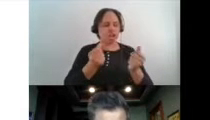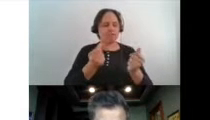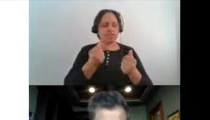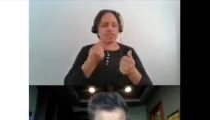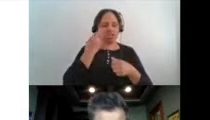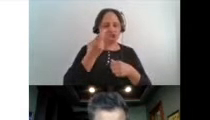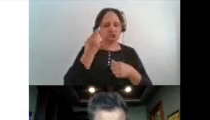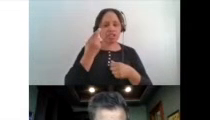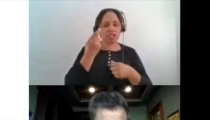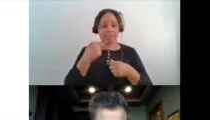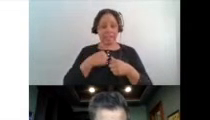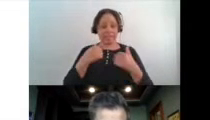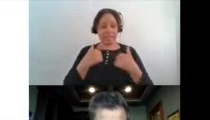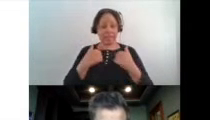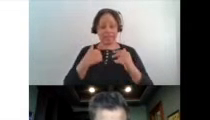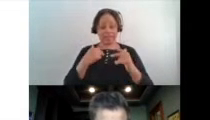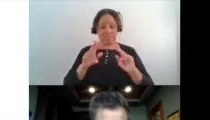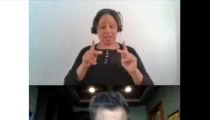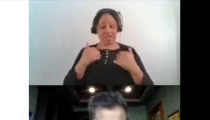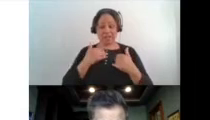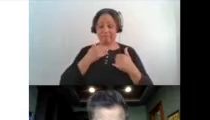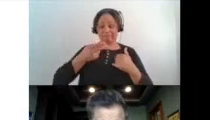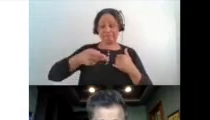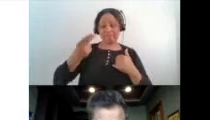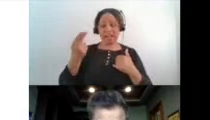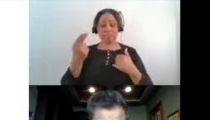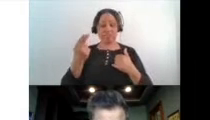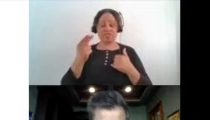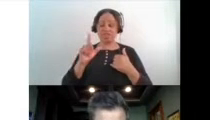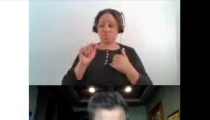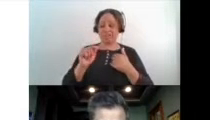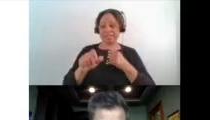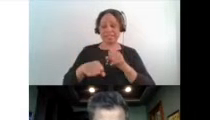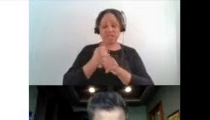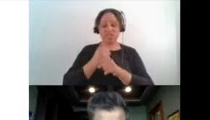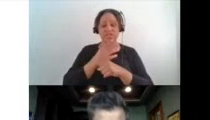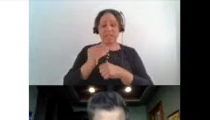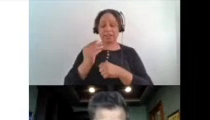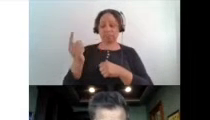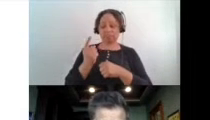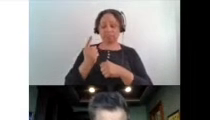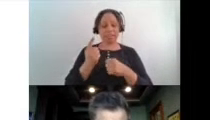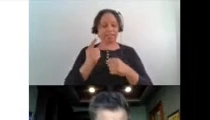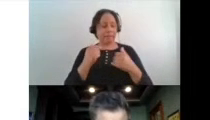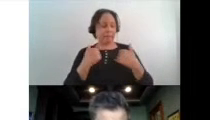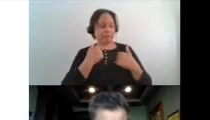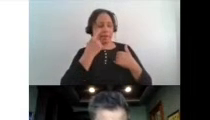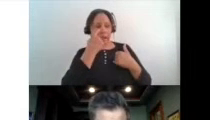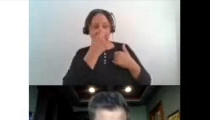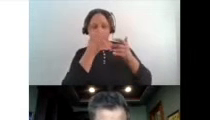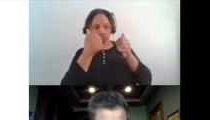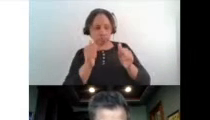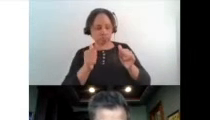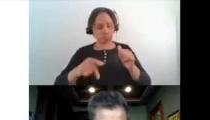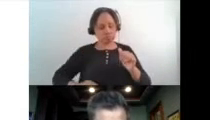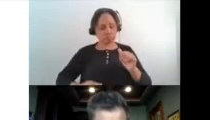for 25 years. They present to me with kidney dysfunction, they present to me with eye dysfunction, and we do everything we can to optimize that diabetes. And